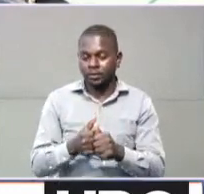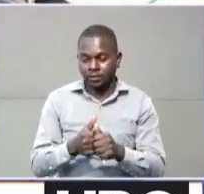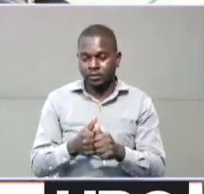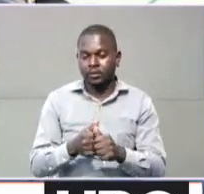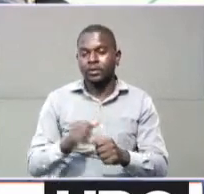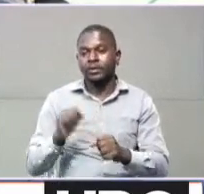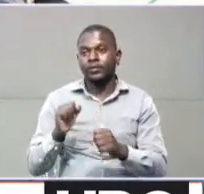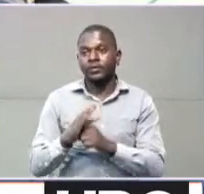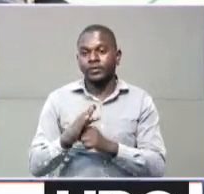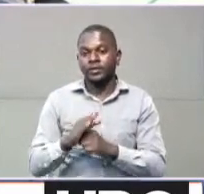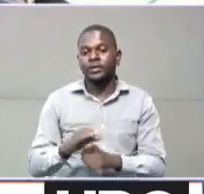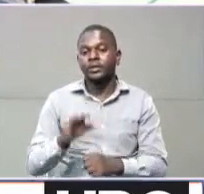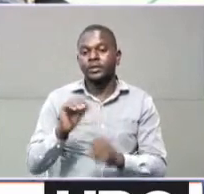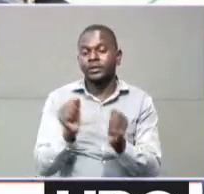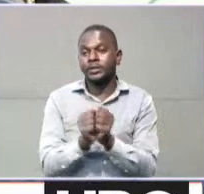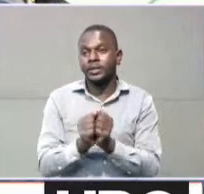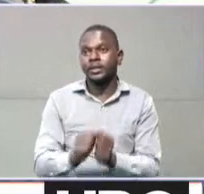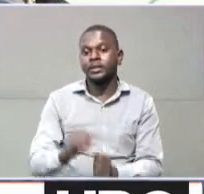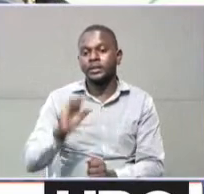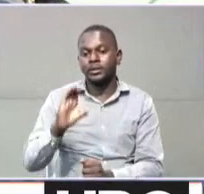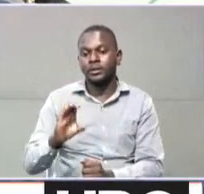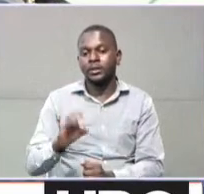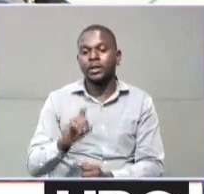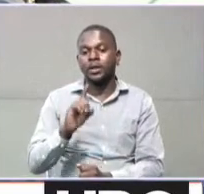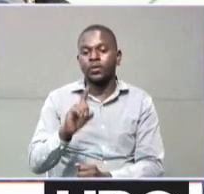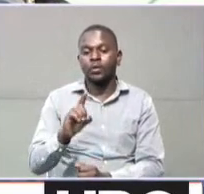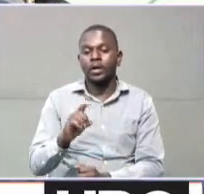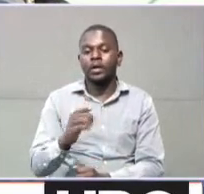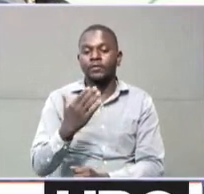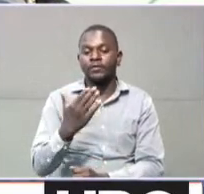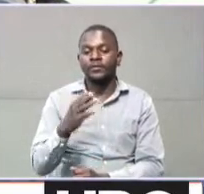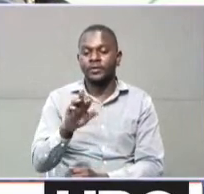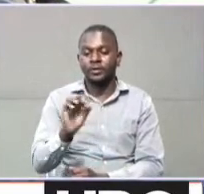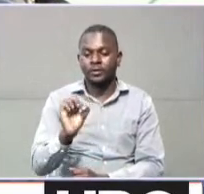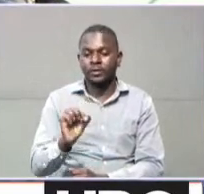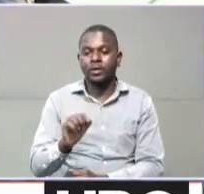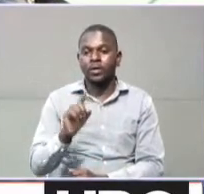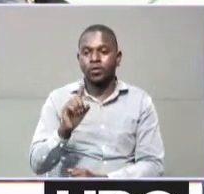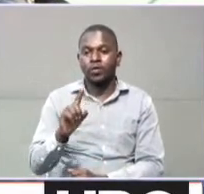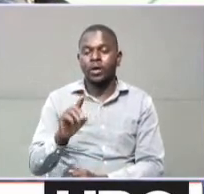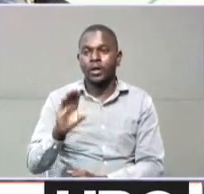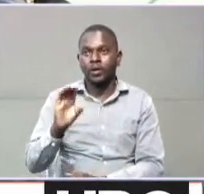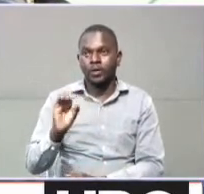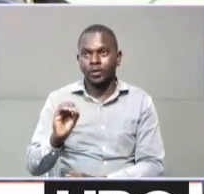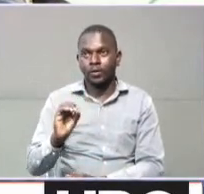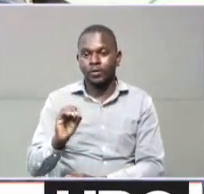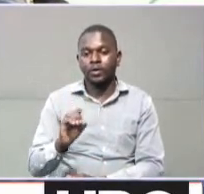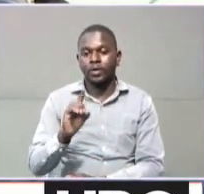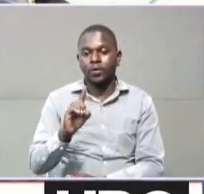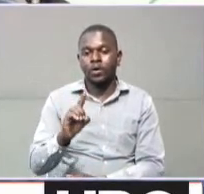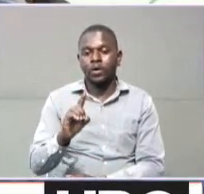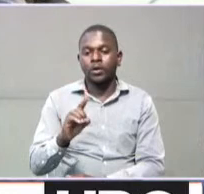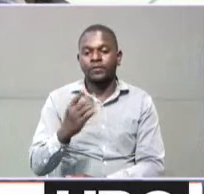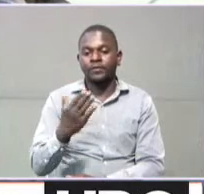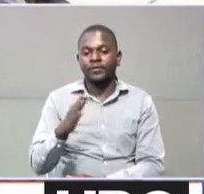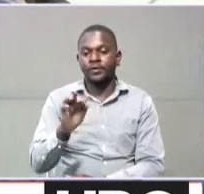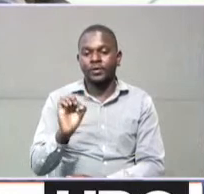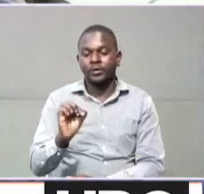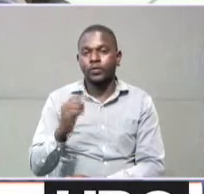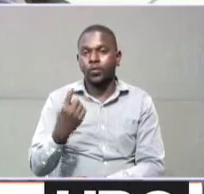15 10 c 158 100 158 1